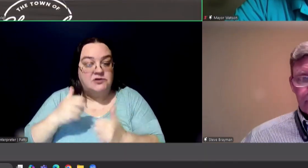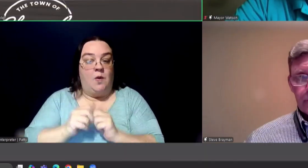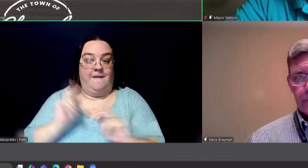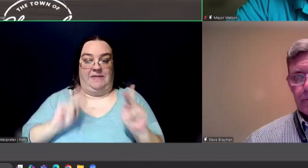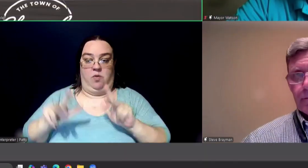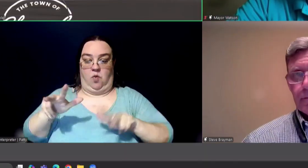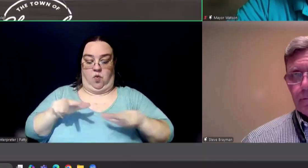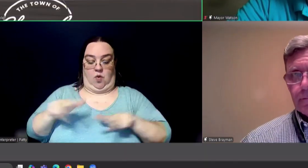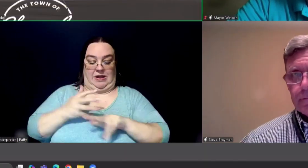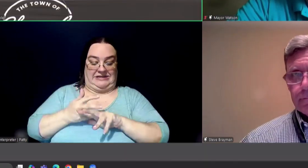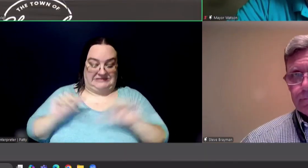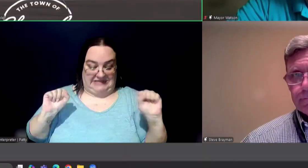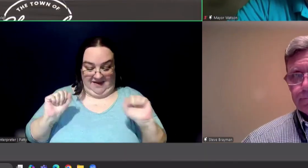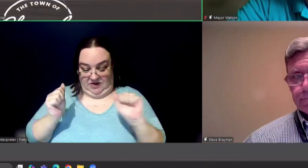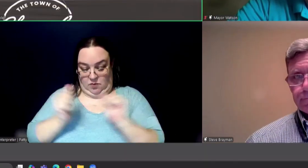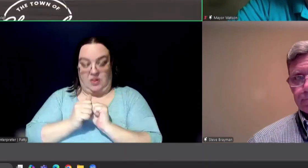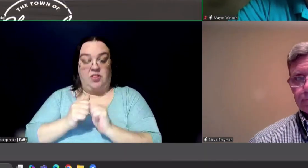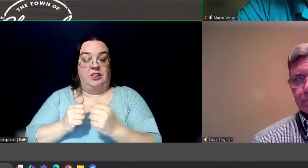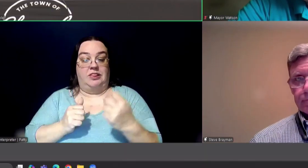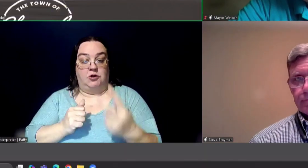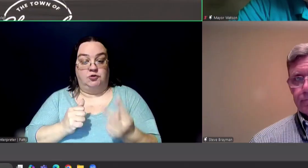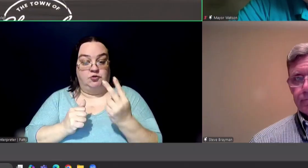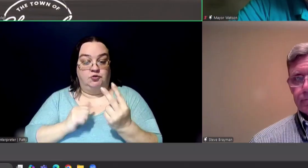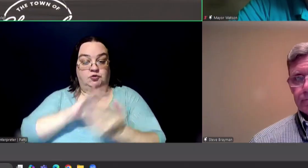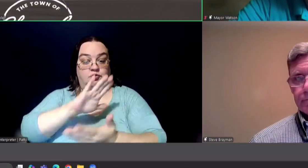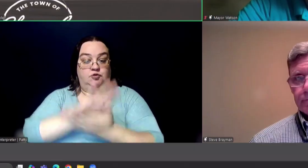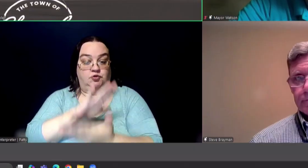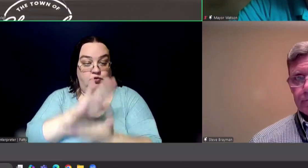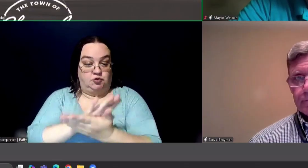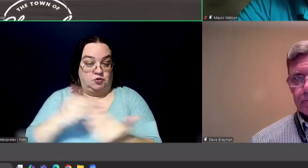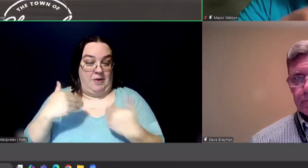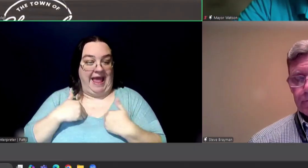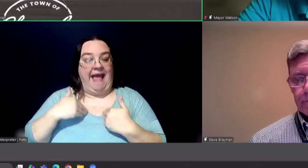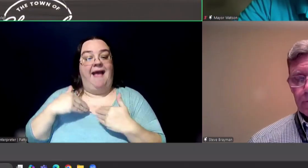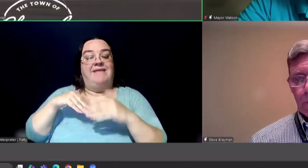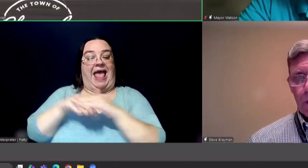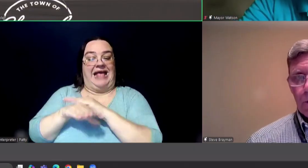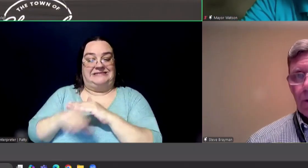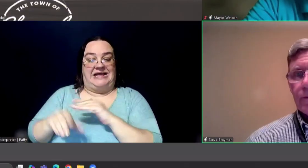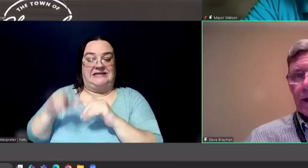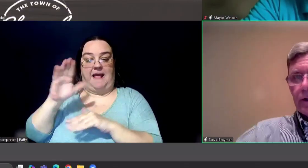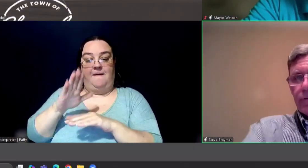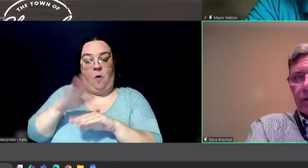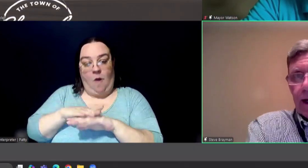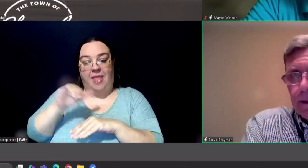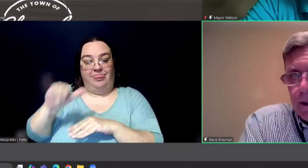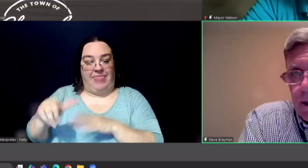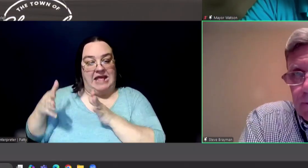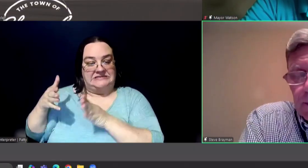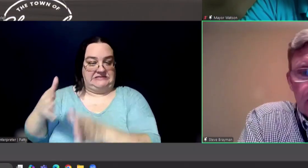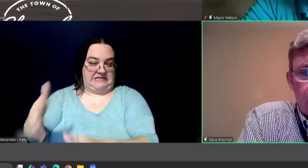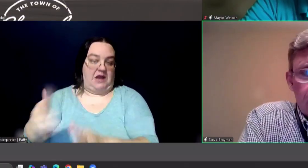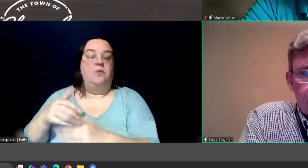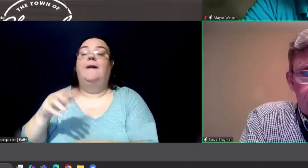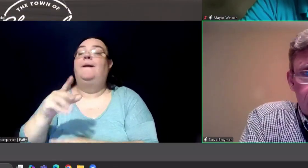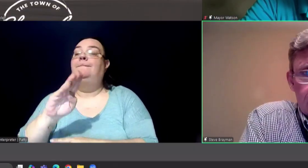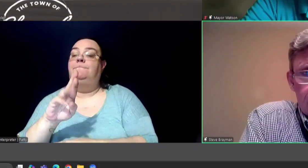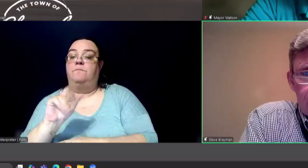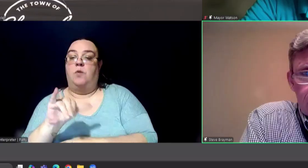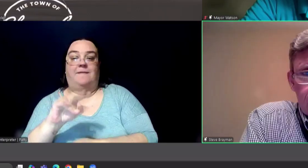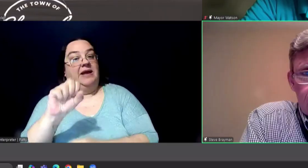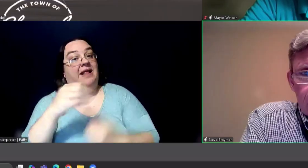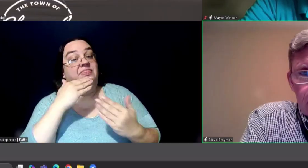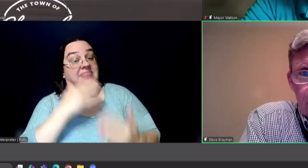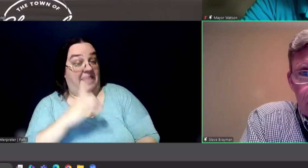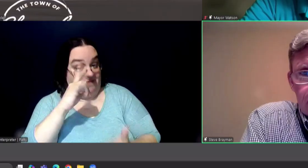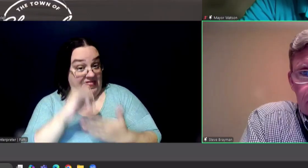with the two schools that we have that are accessed by that sidewalk. Well, thank you for that. I have a